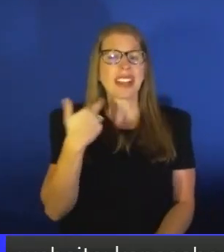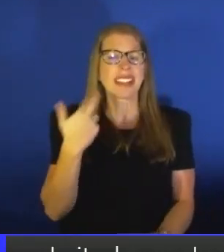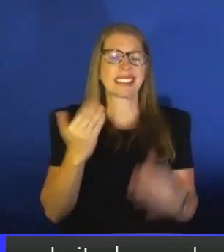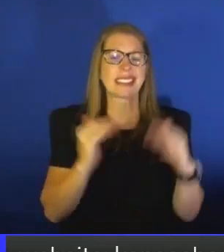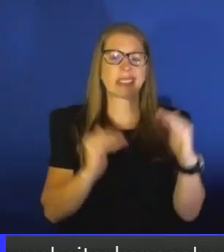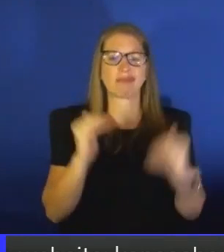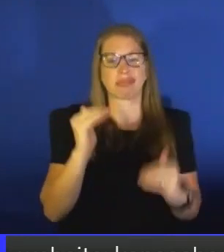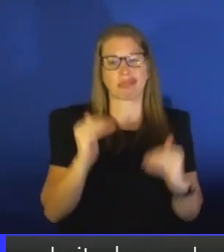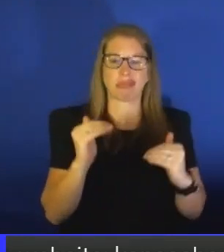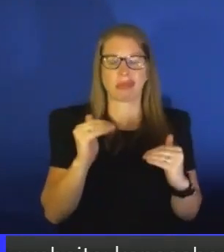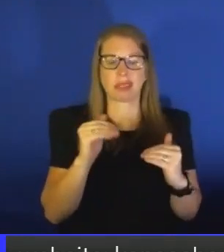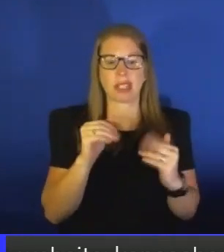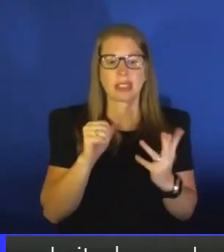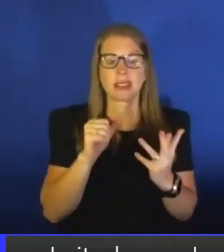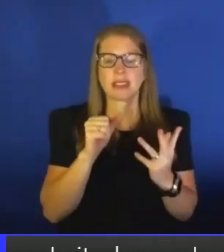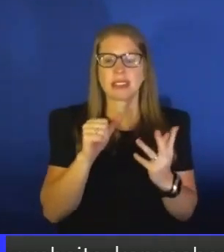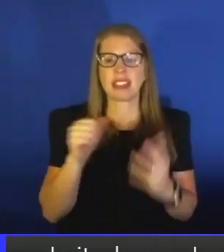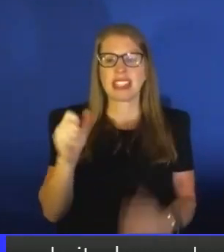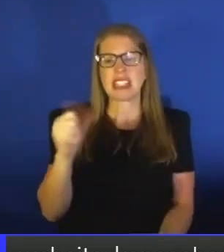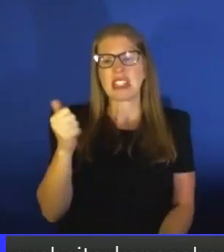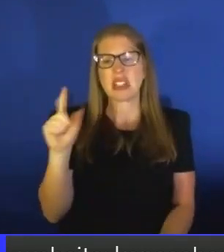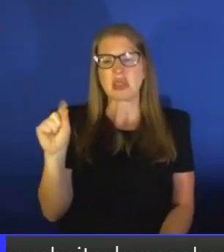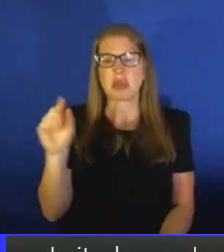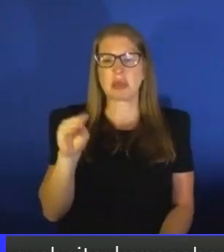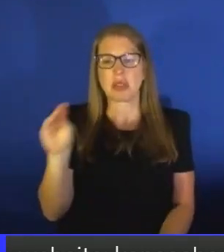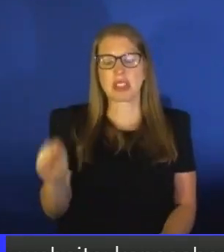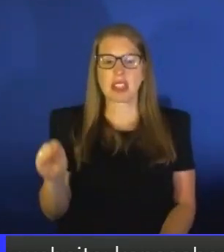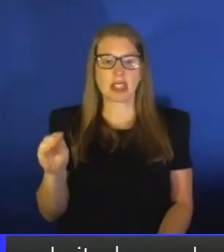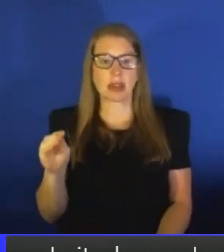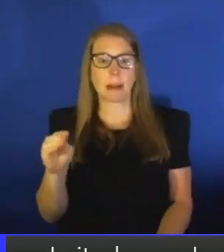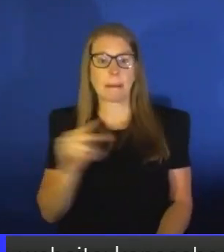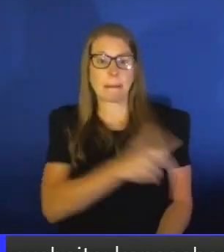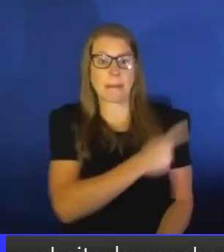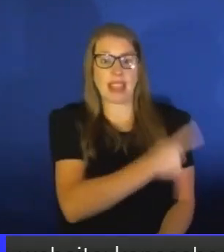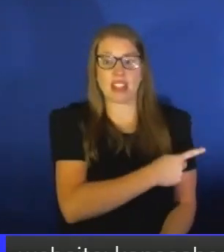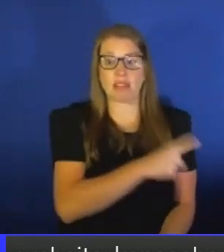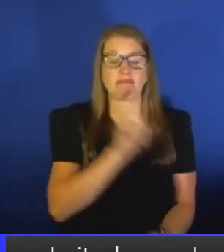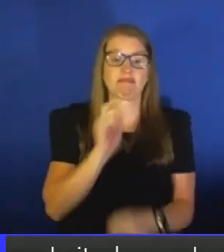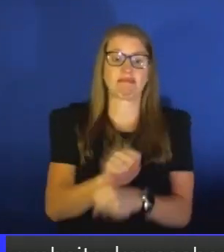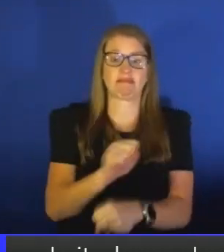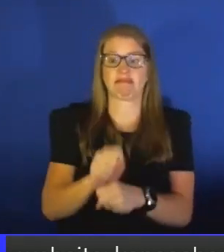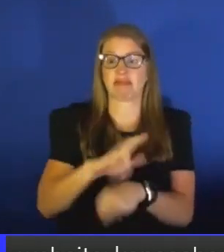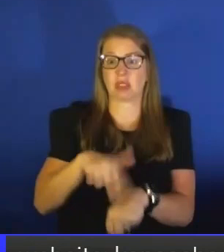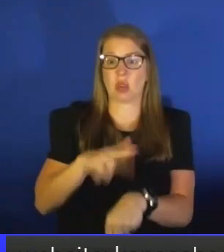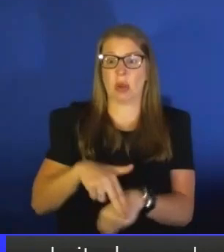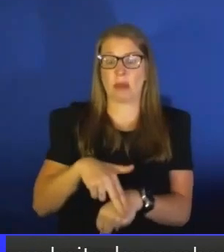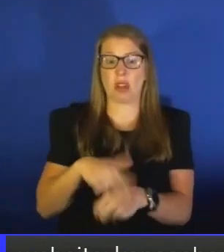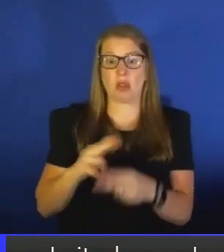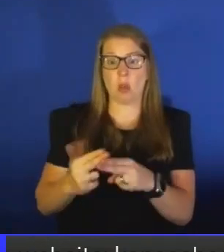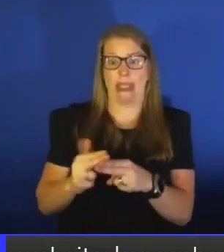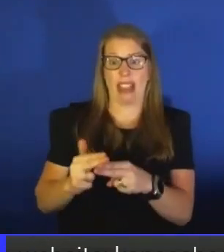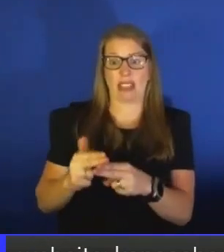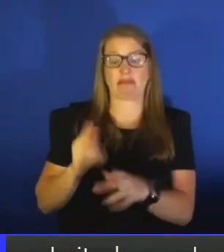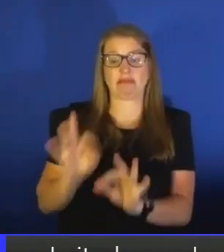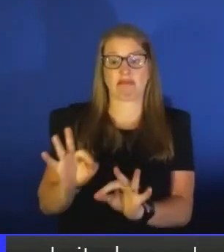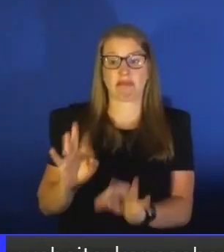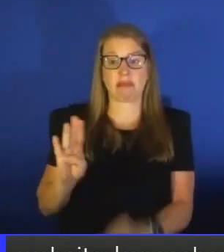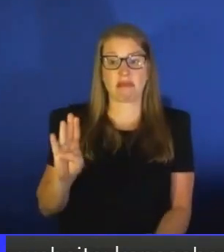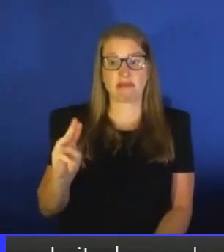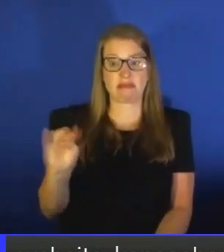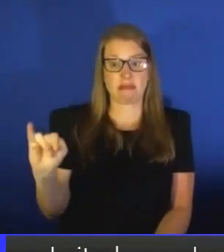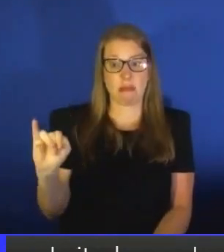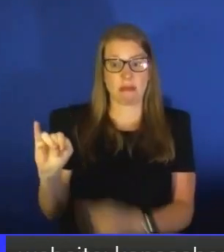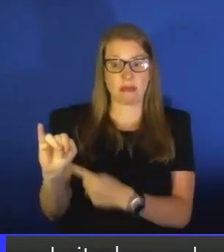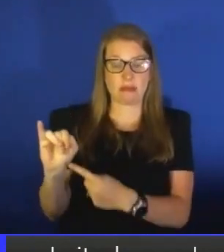correlation. There's about at least 10-20% of patients that have sleep apnea are actually on completely normal weight. BMI being the main way that we